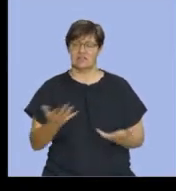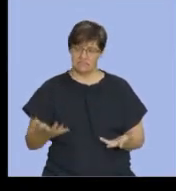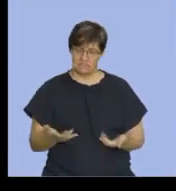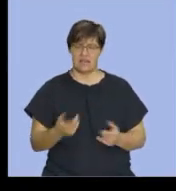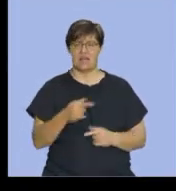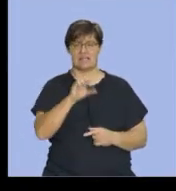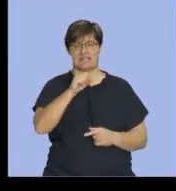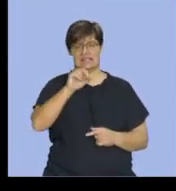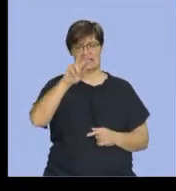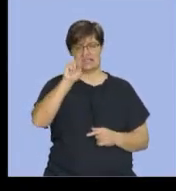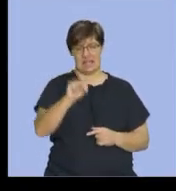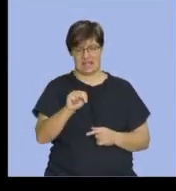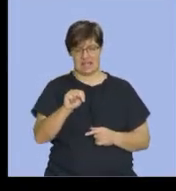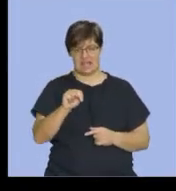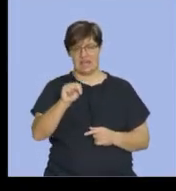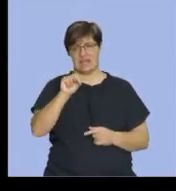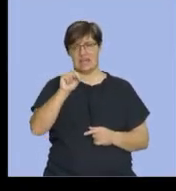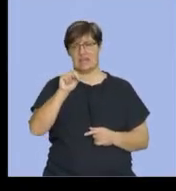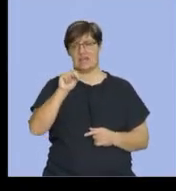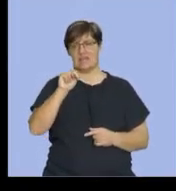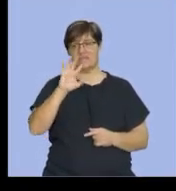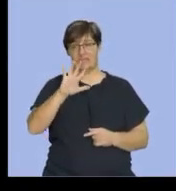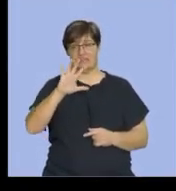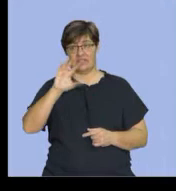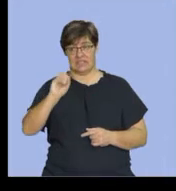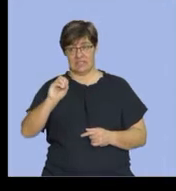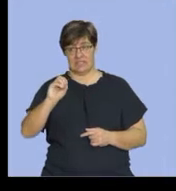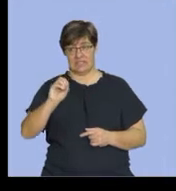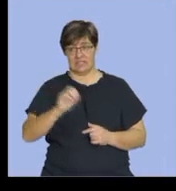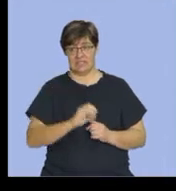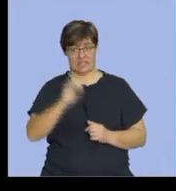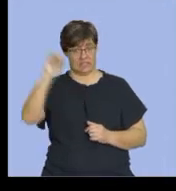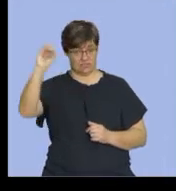because we should. And so this is sine 50.